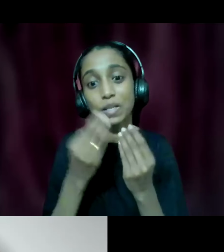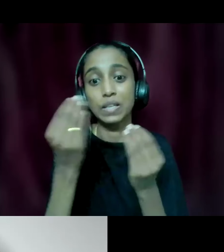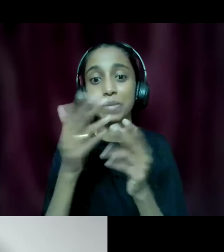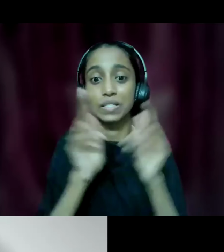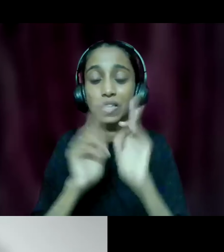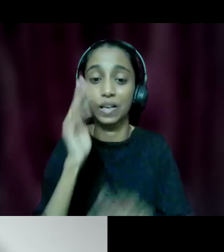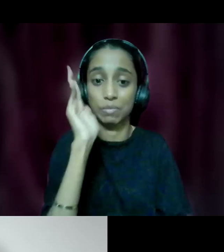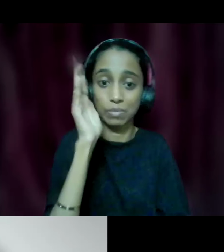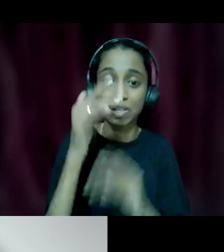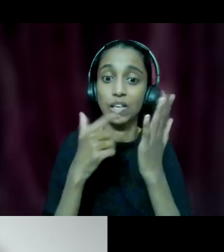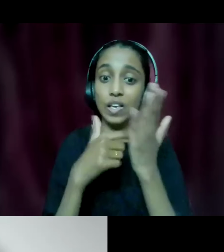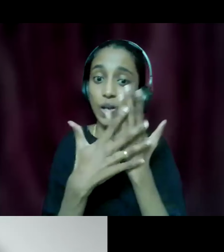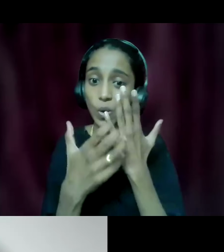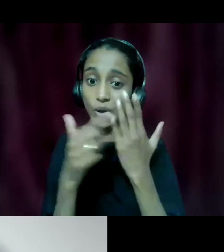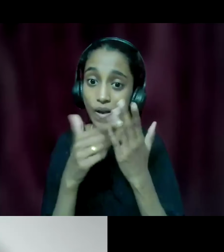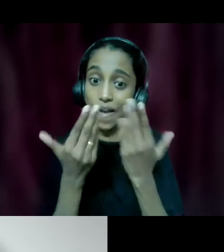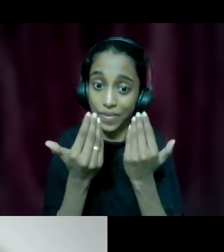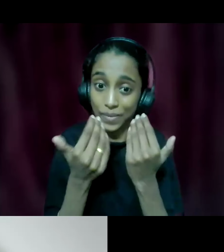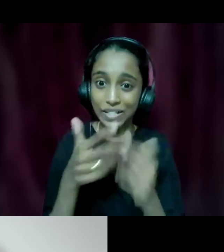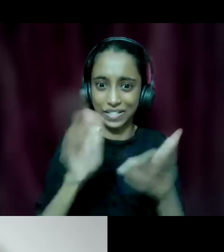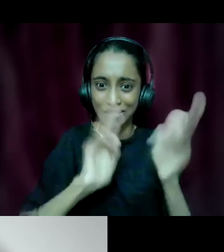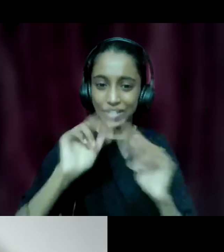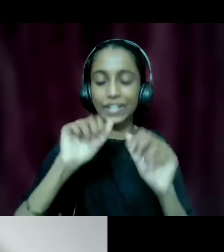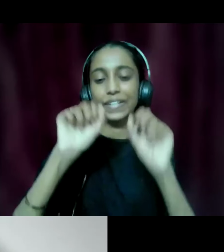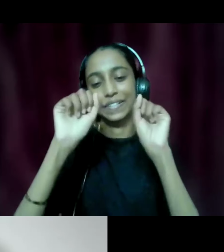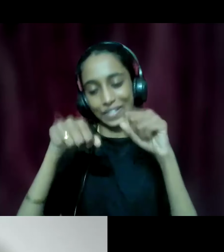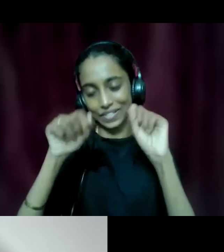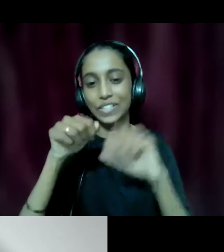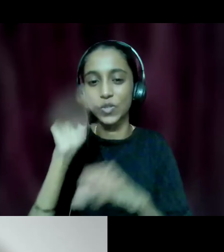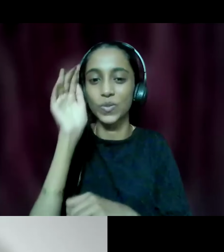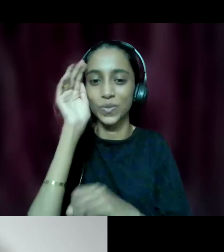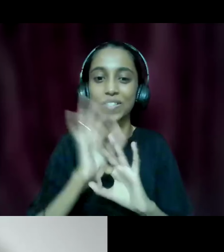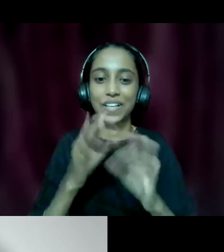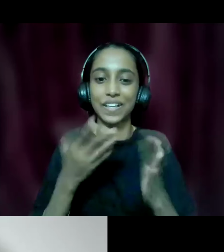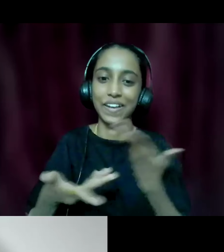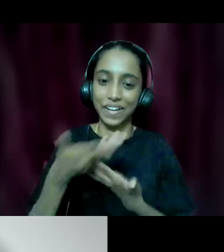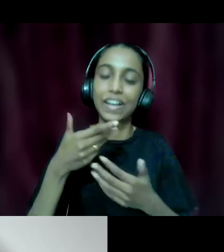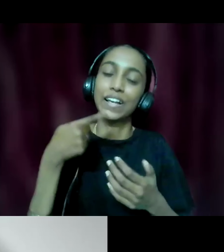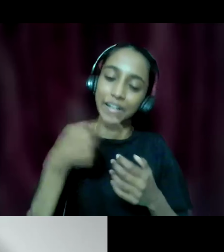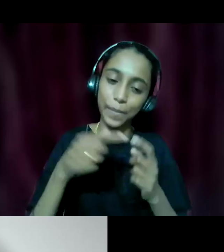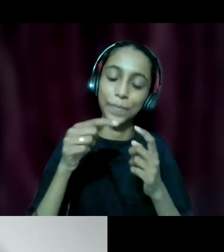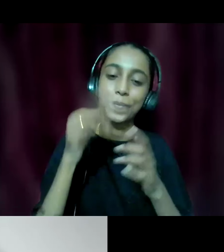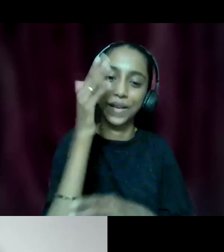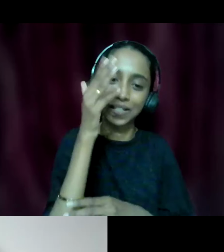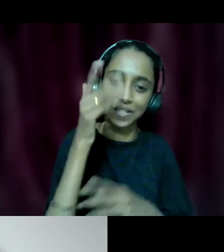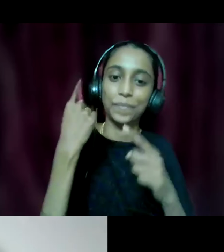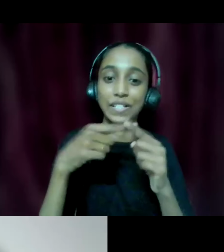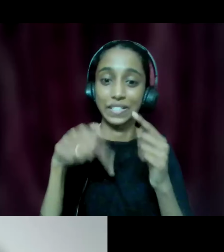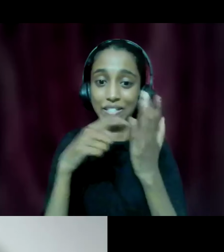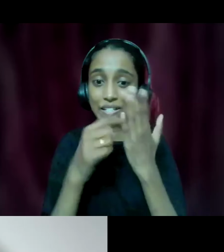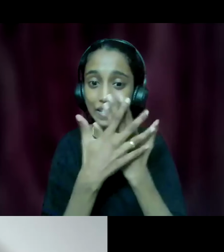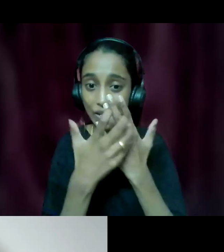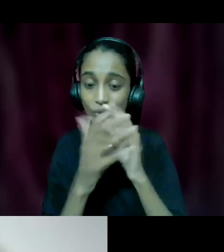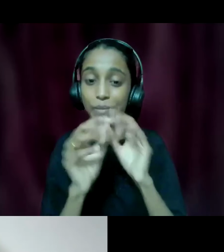the recording of the session will be available. Yes, that's the news that we have for you. We will share the presentation and the recording of the session with